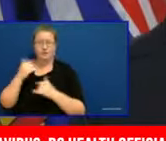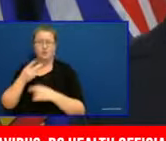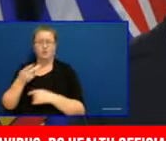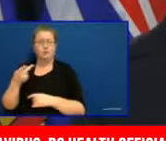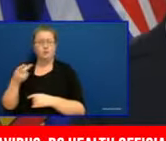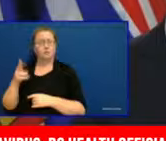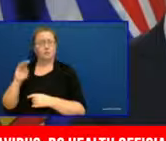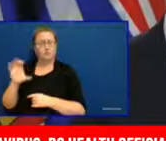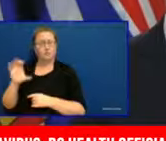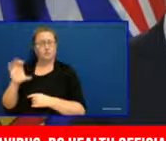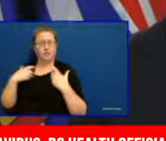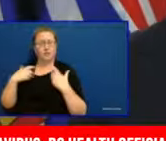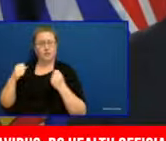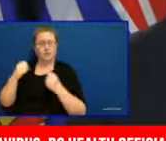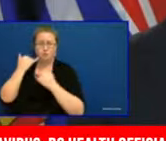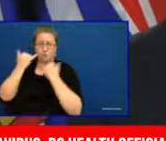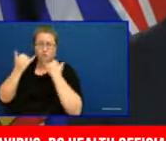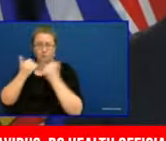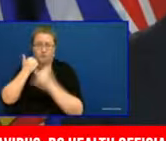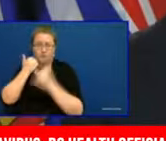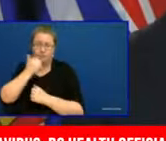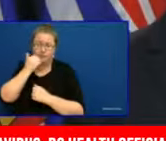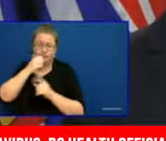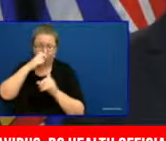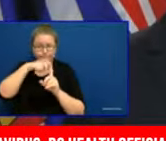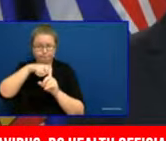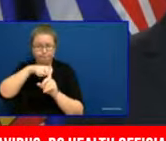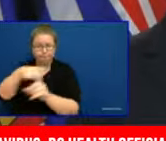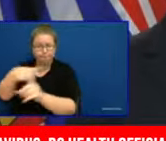health surveillance, 155 people